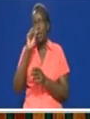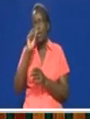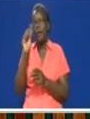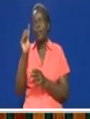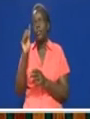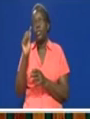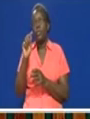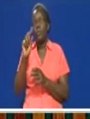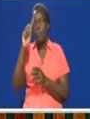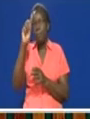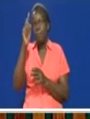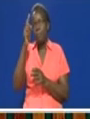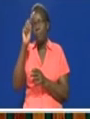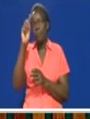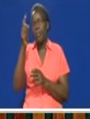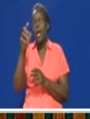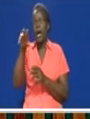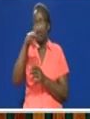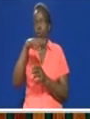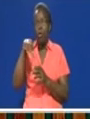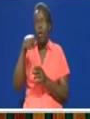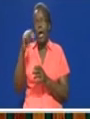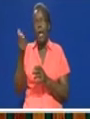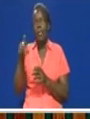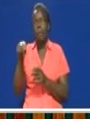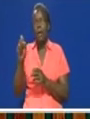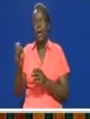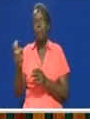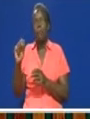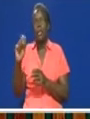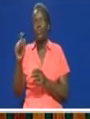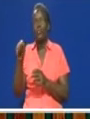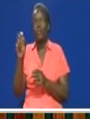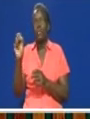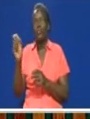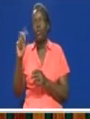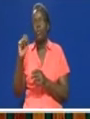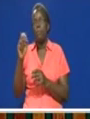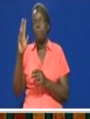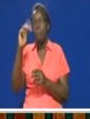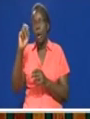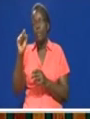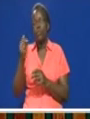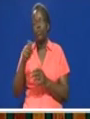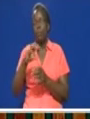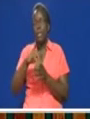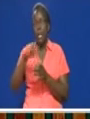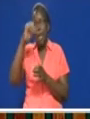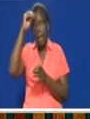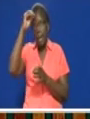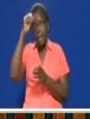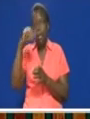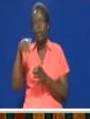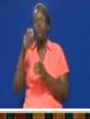the parenthetical commas, and all the other punctuation marks that you have been learning about from Form 1 all the way